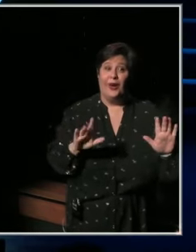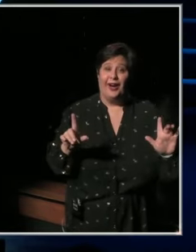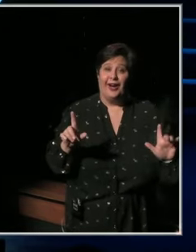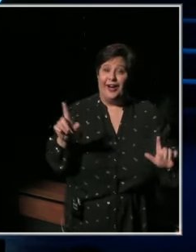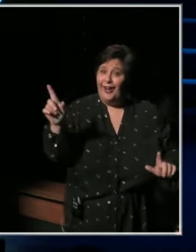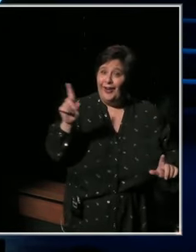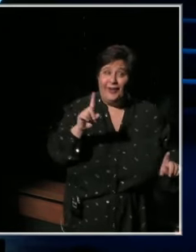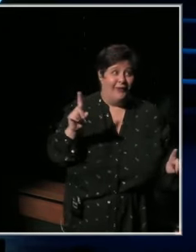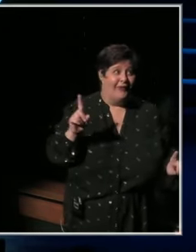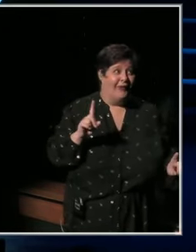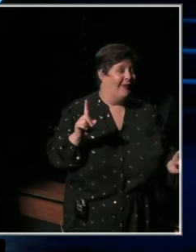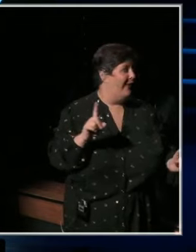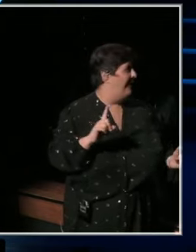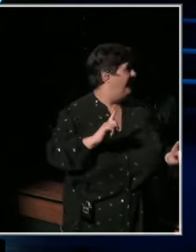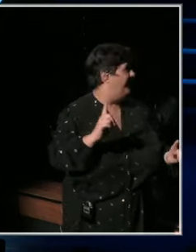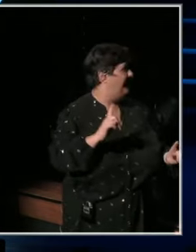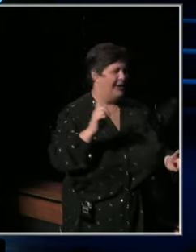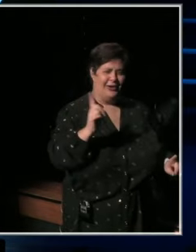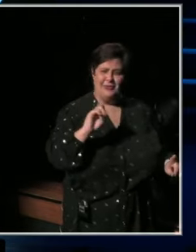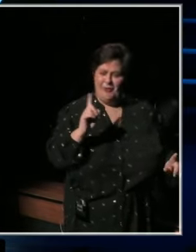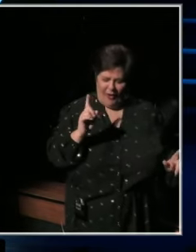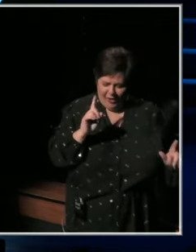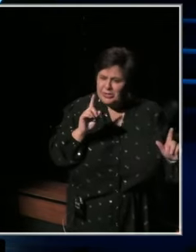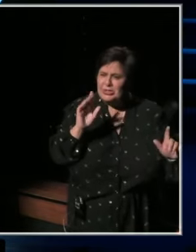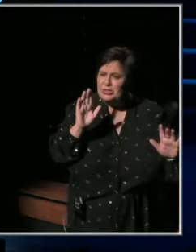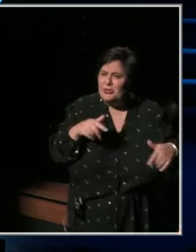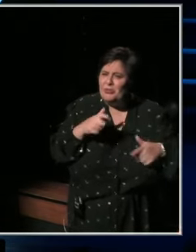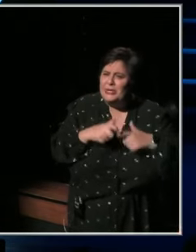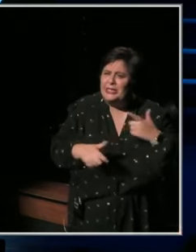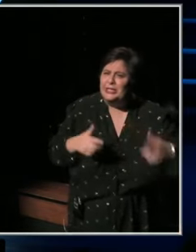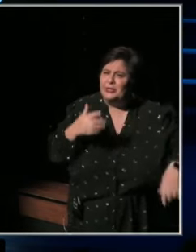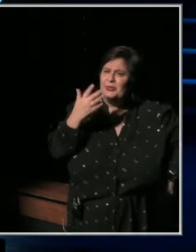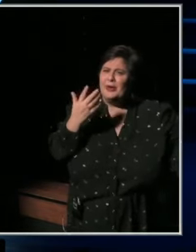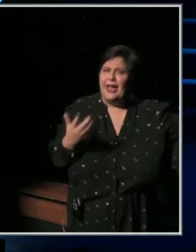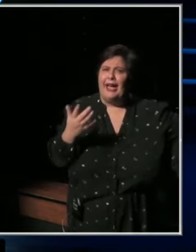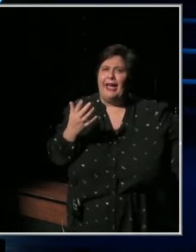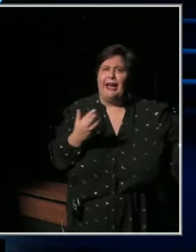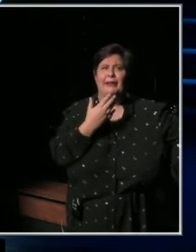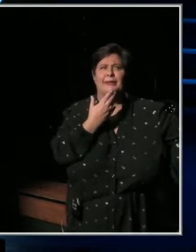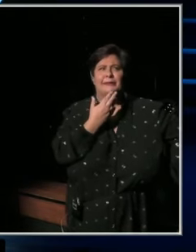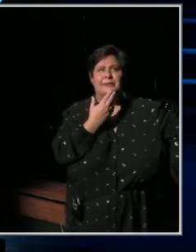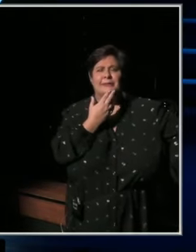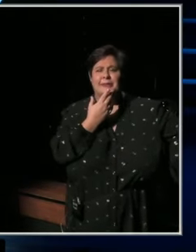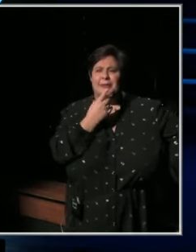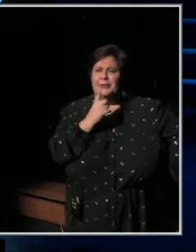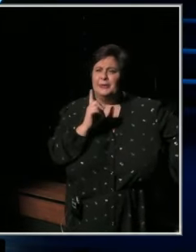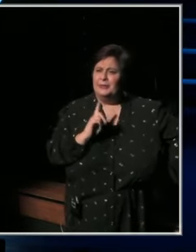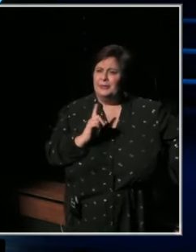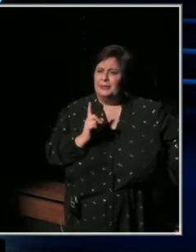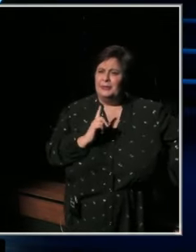Oh, what shall we do now?